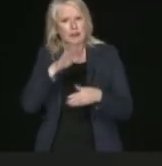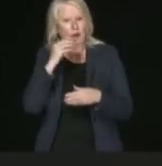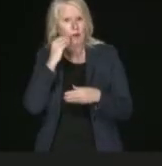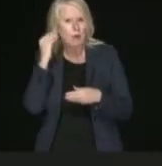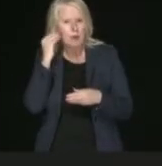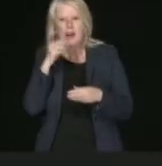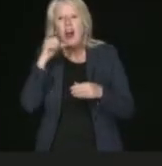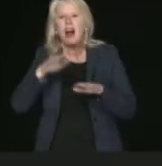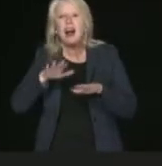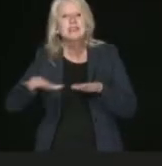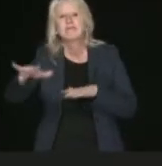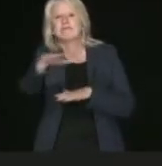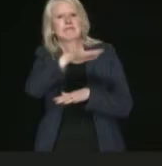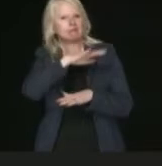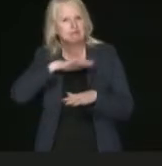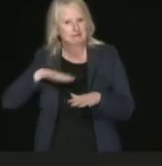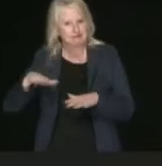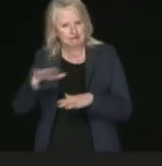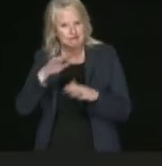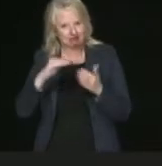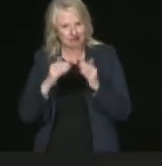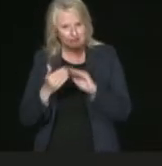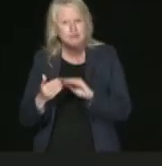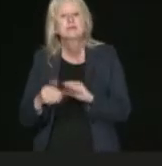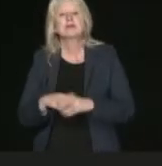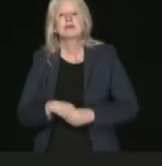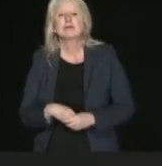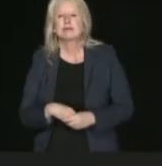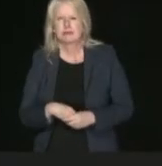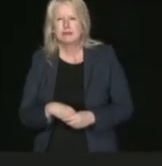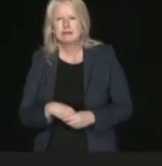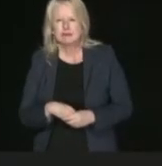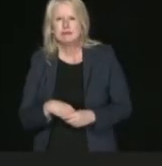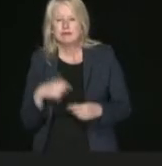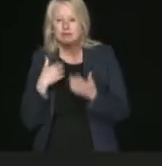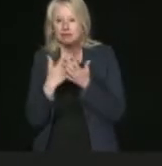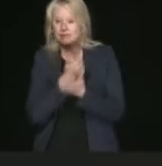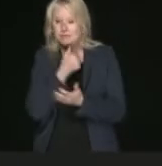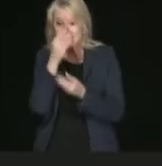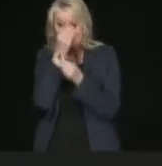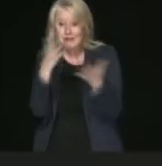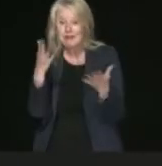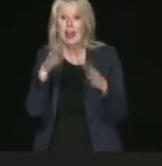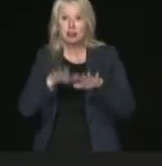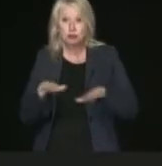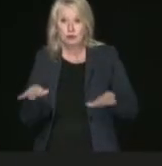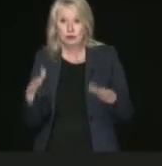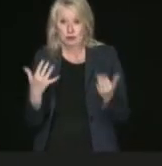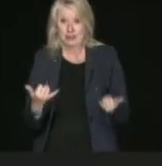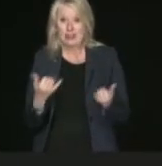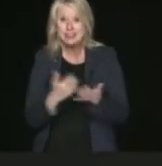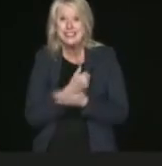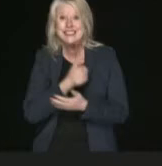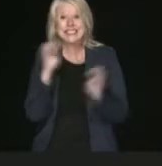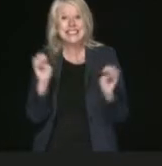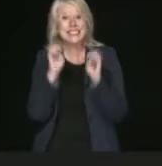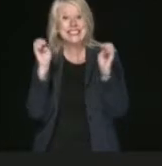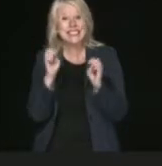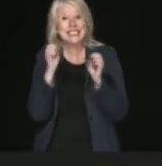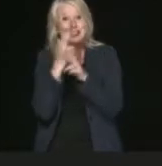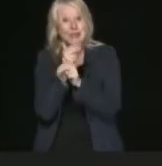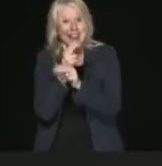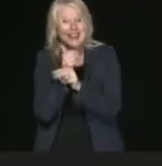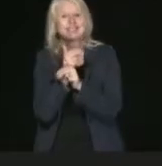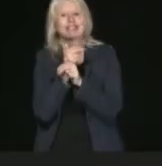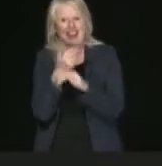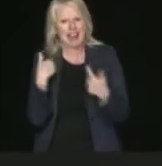around the neighborhood. I want to take a moment on that to have a word with kids out there. The Easter Bunny has a big job to do